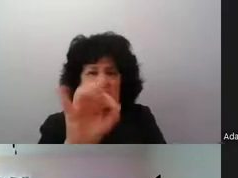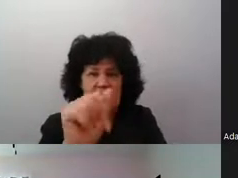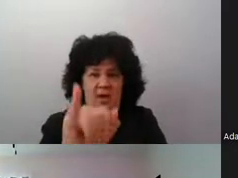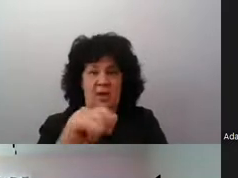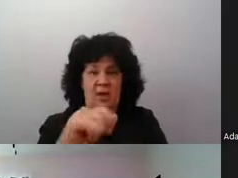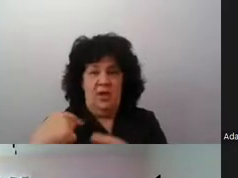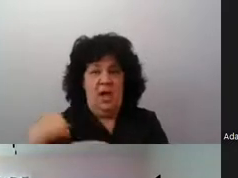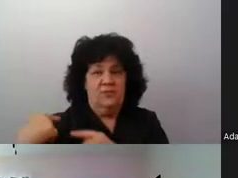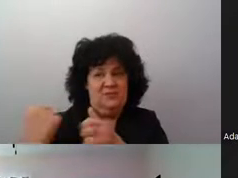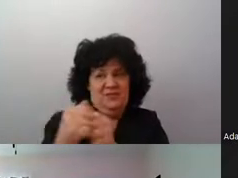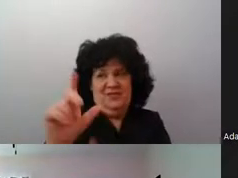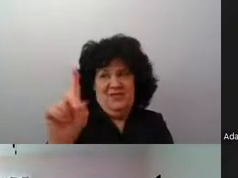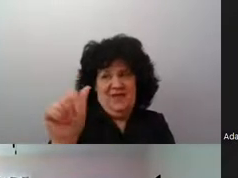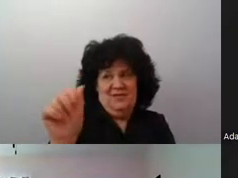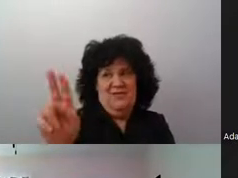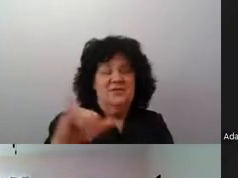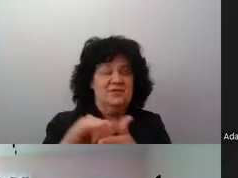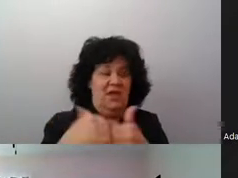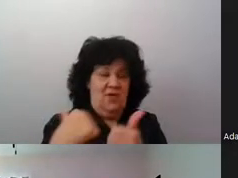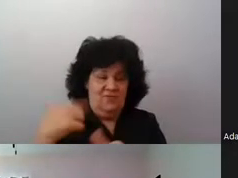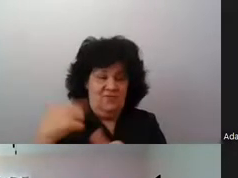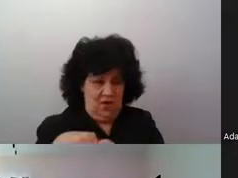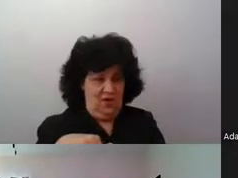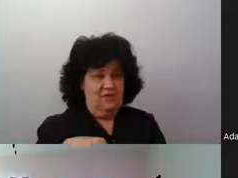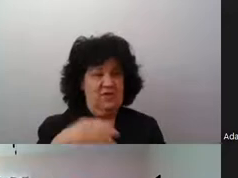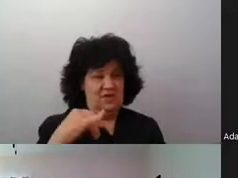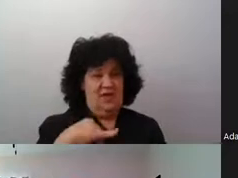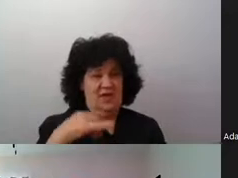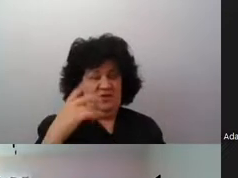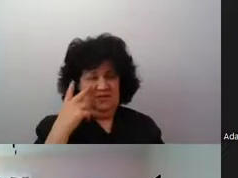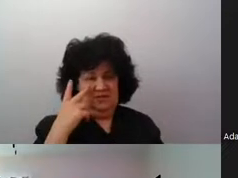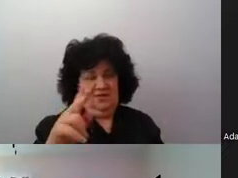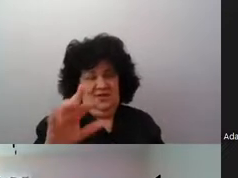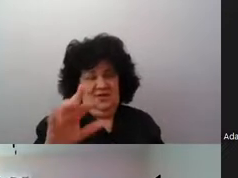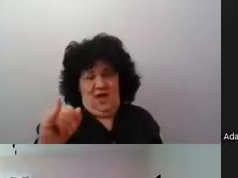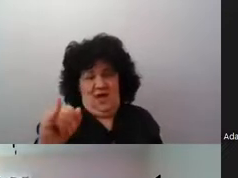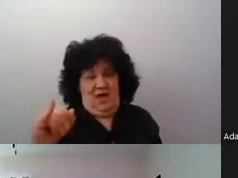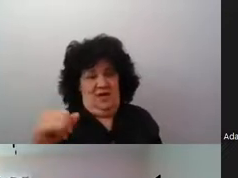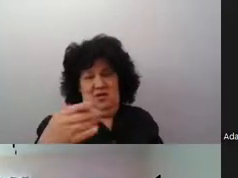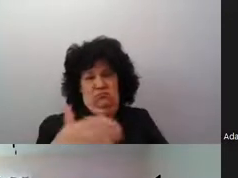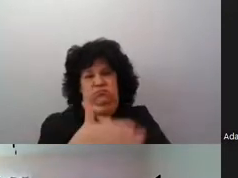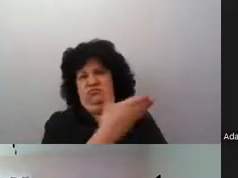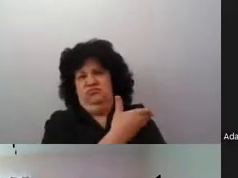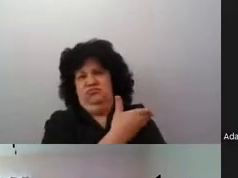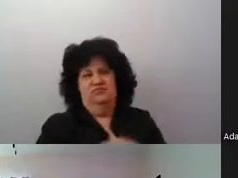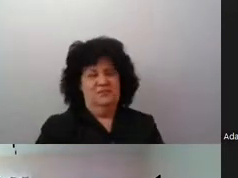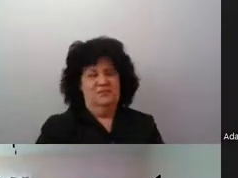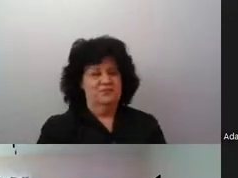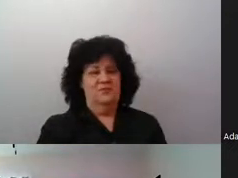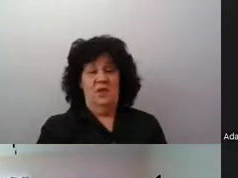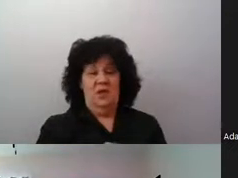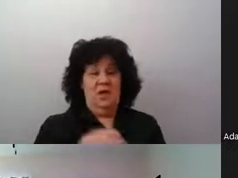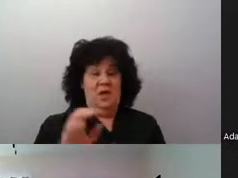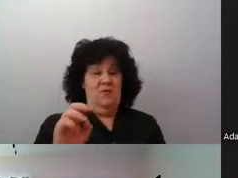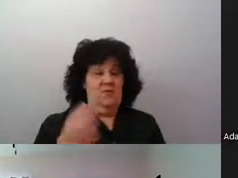and that's how I kind of got involved. And I have seen FAI come a long way. Even before I went there, they really started.